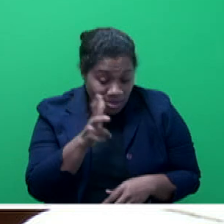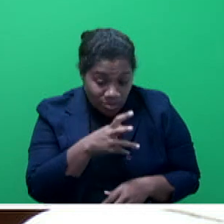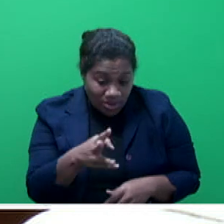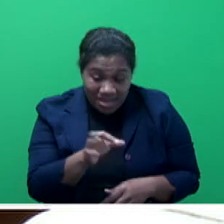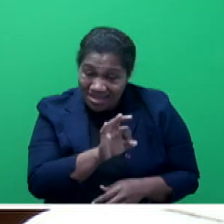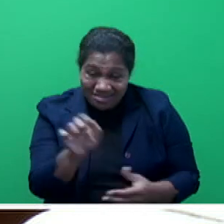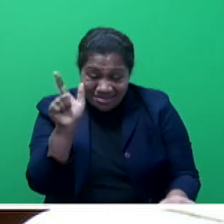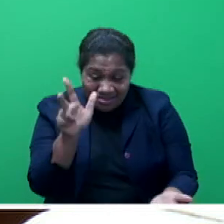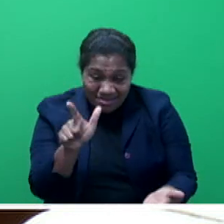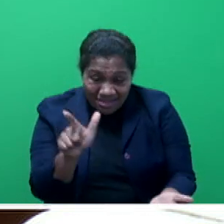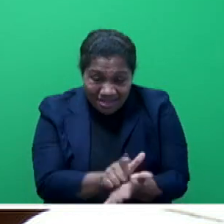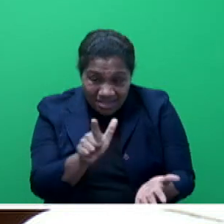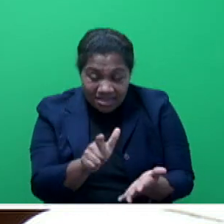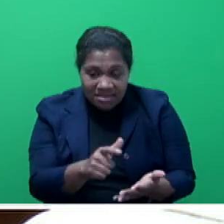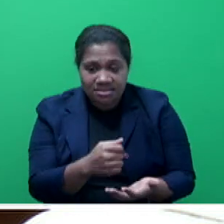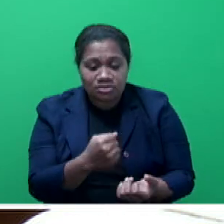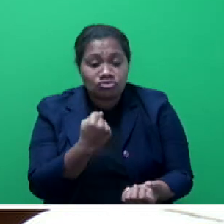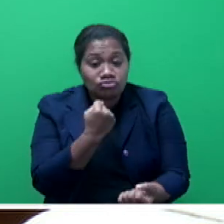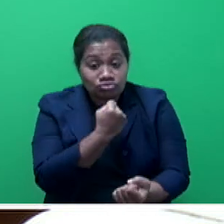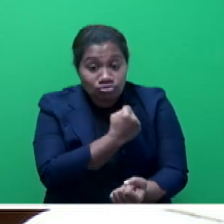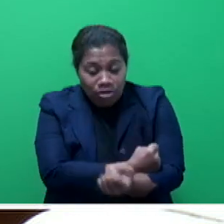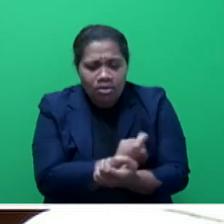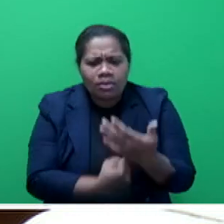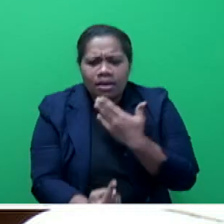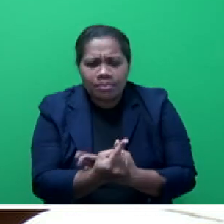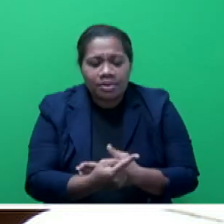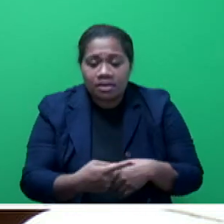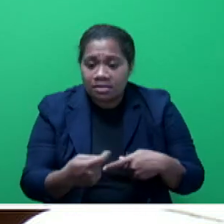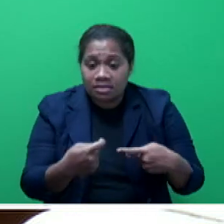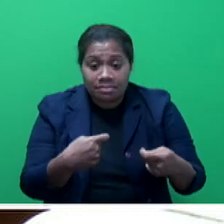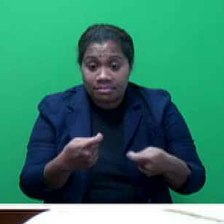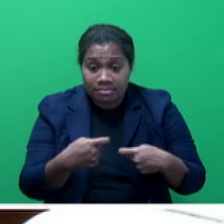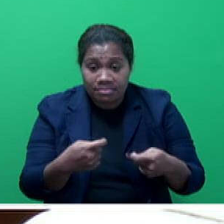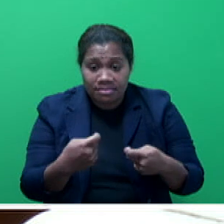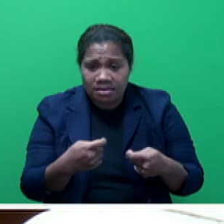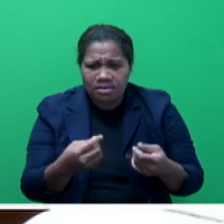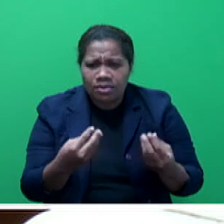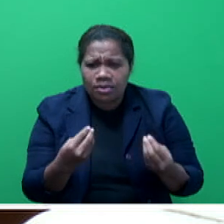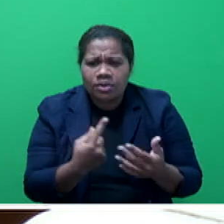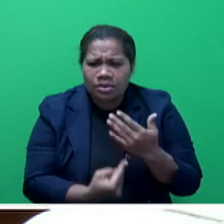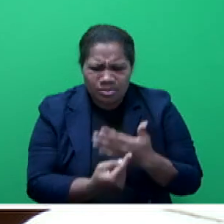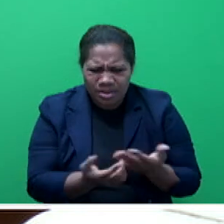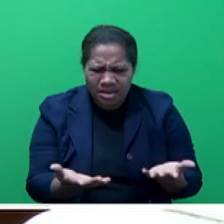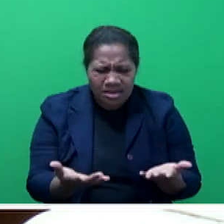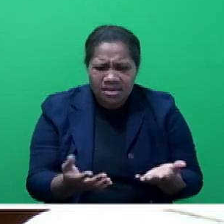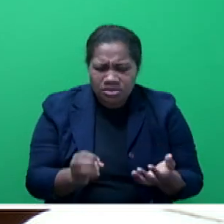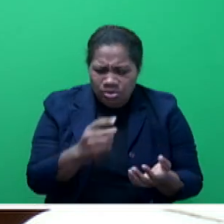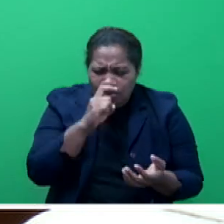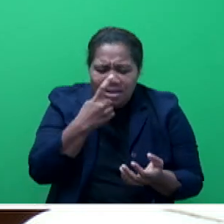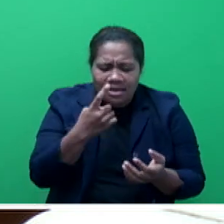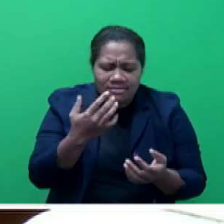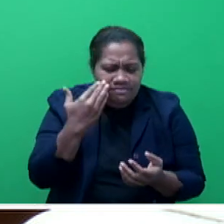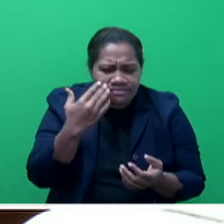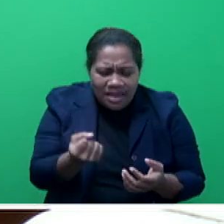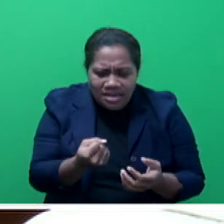drug, the market value definitely would be very high, and you can't find an alternative crop which is for